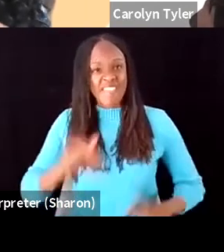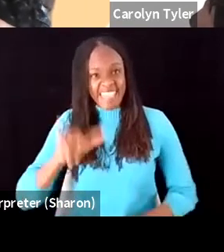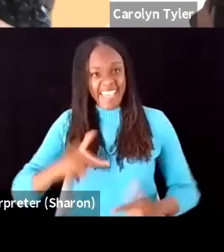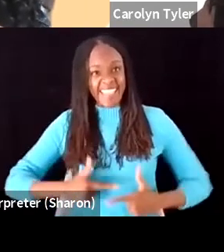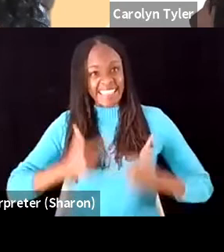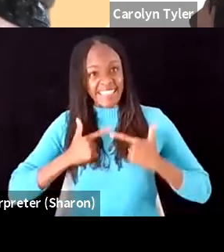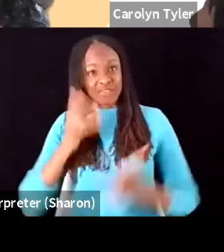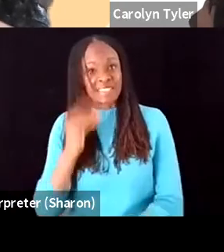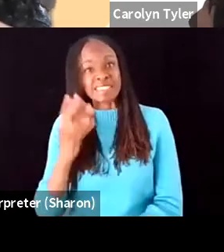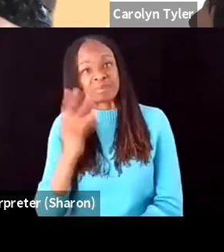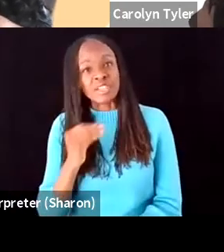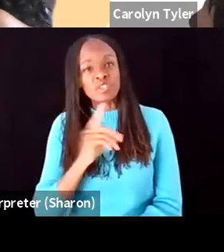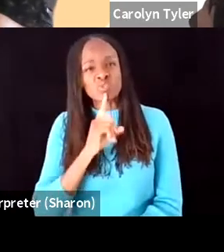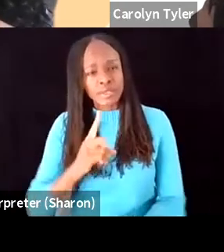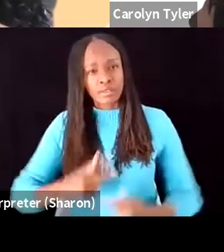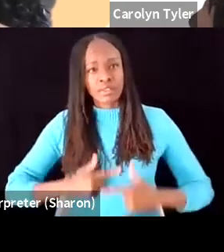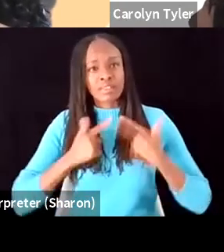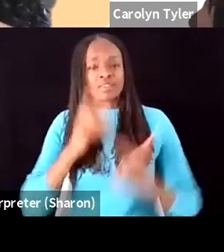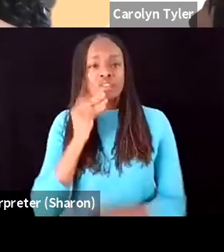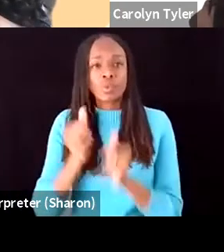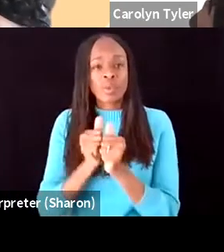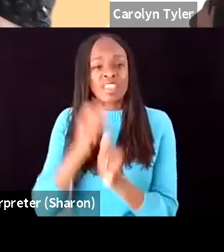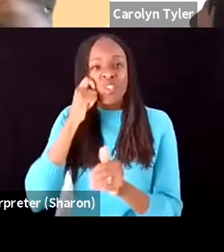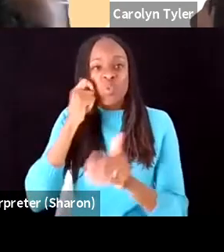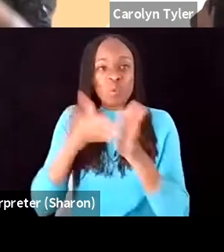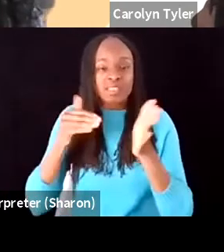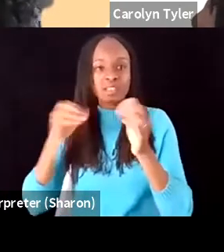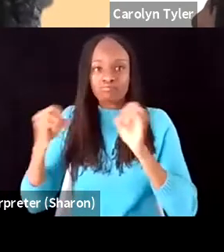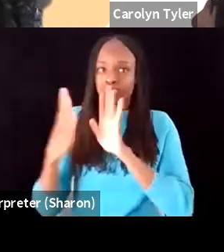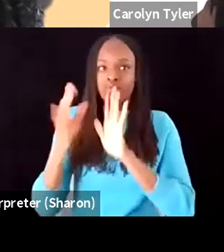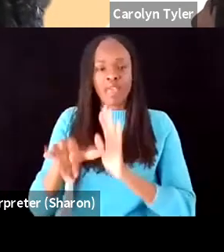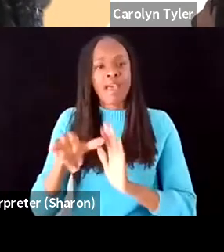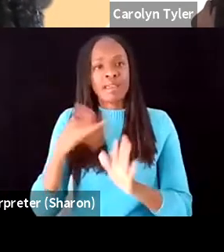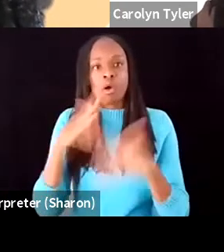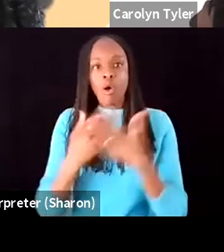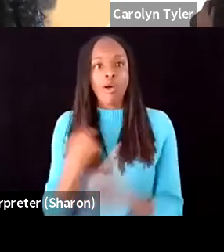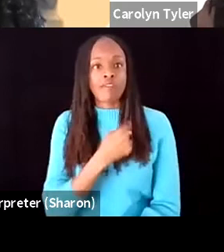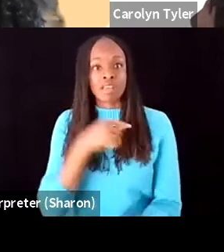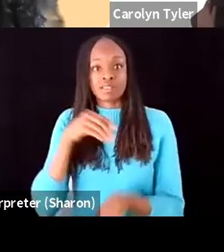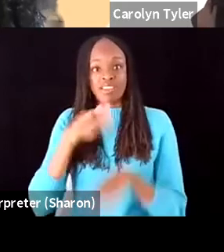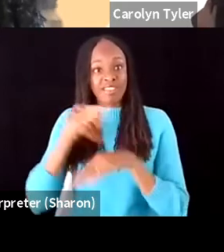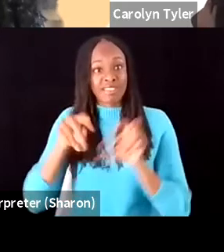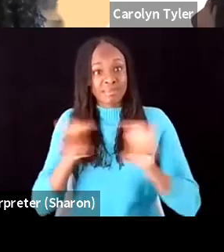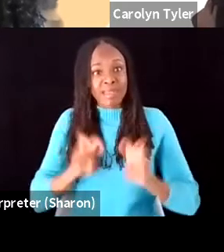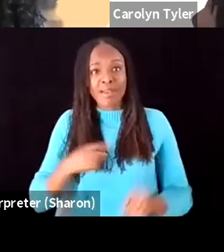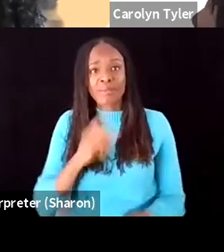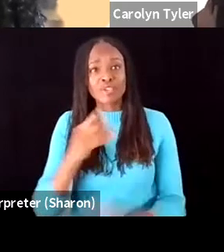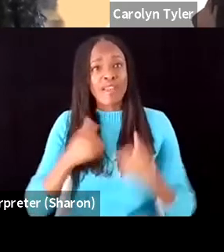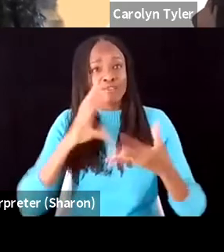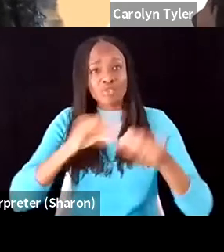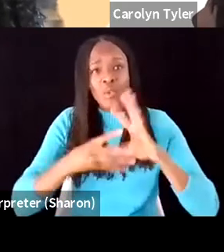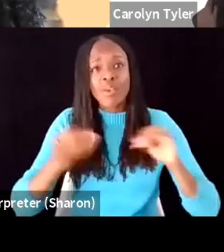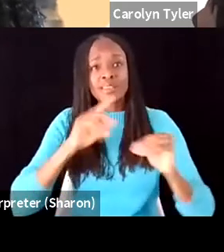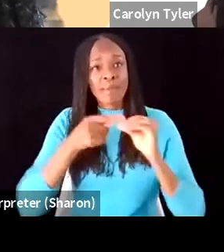if you know, a real lived experience of racism, of confronting it, like all of us on this panel, I'm sure, have stories